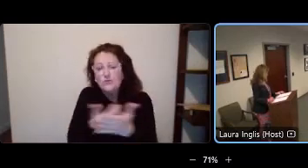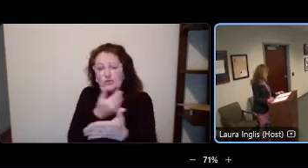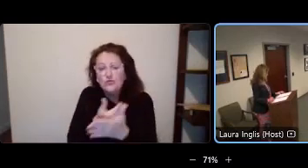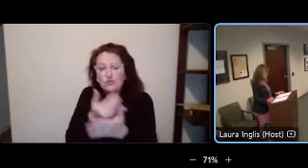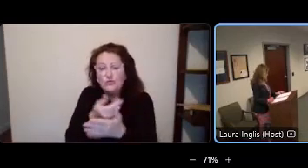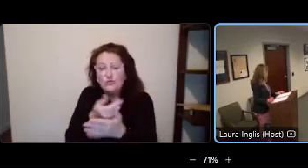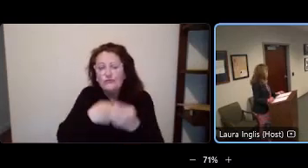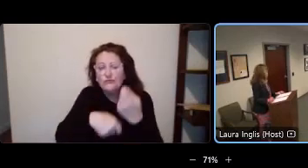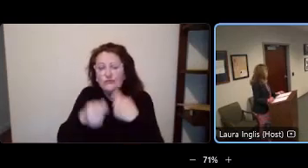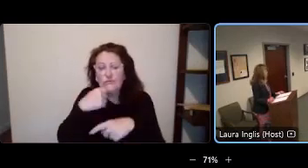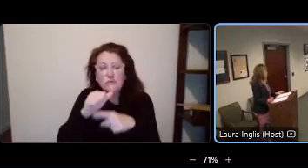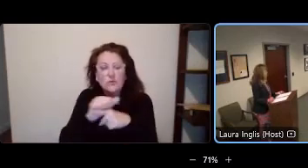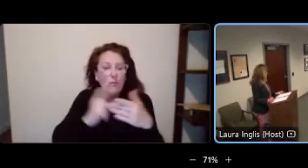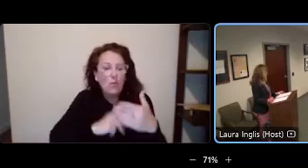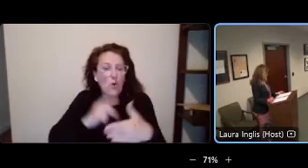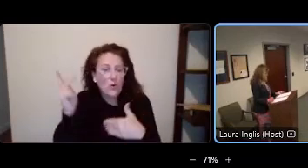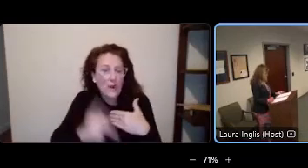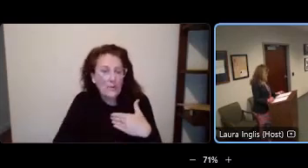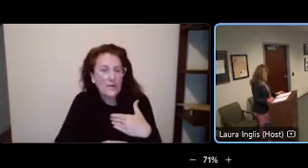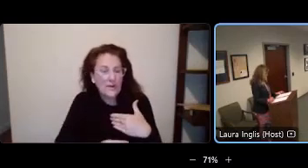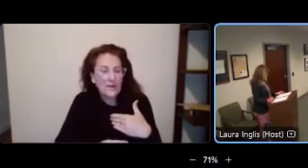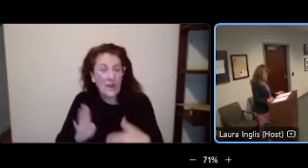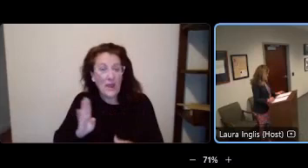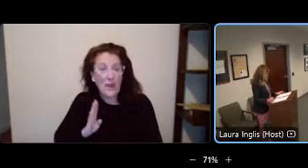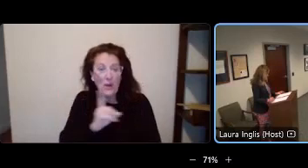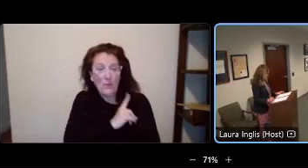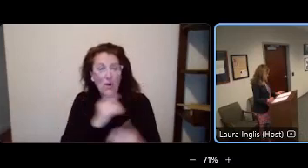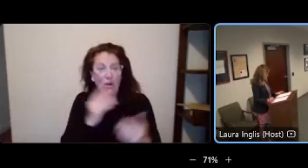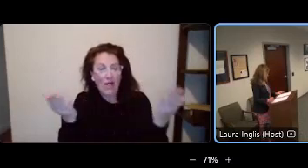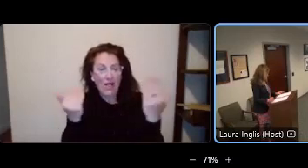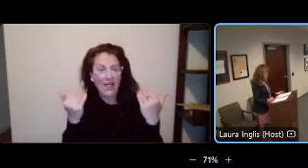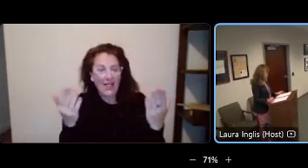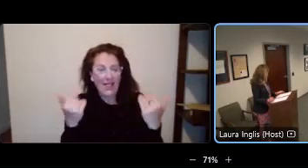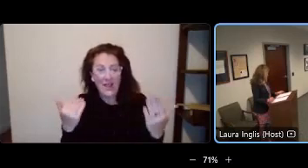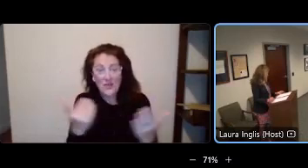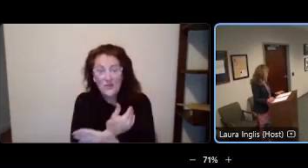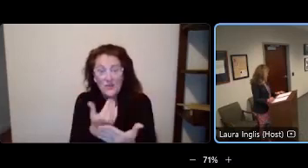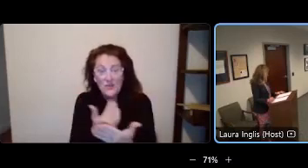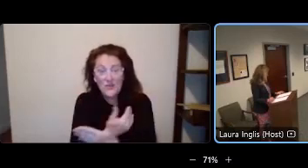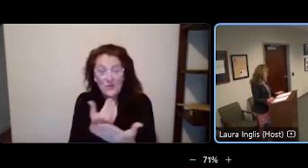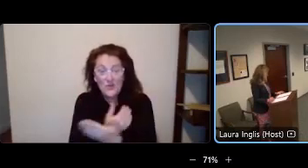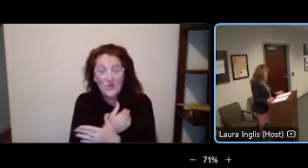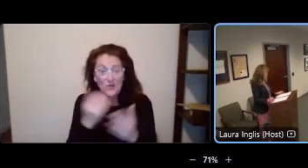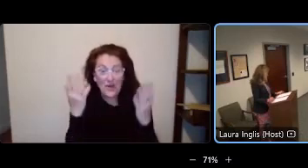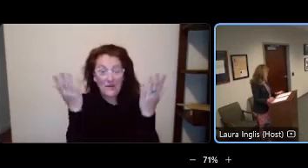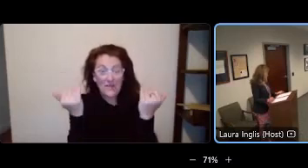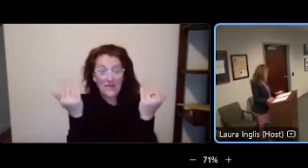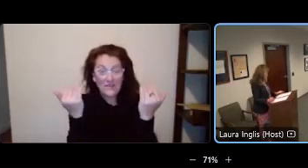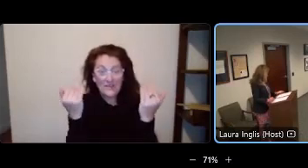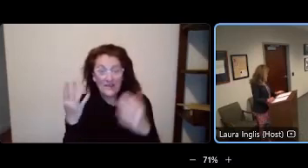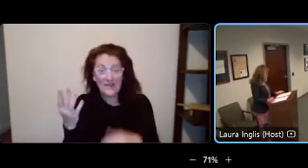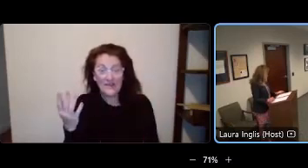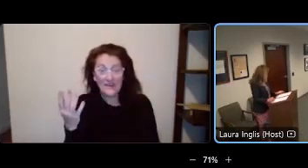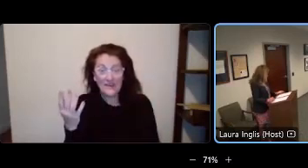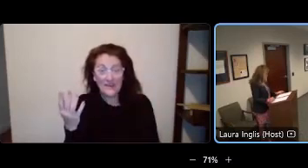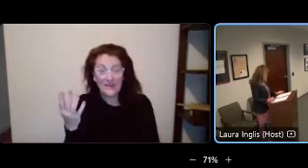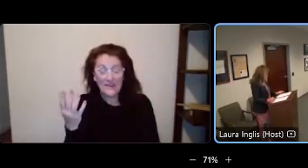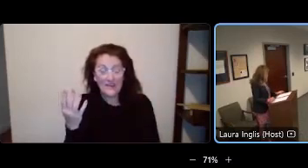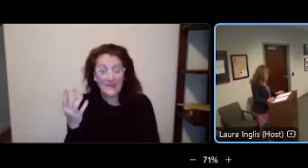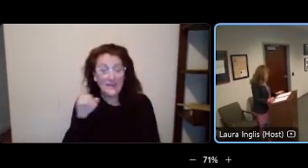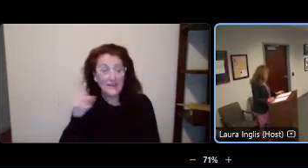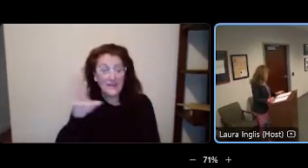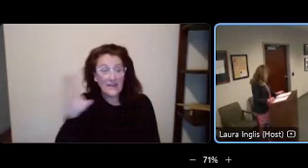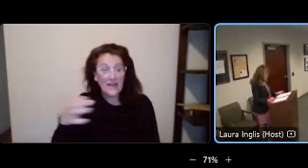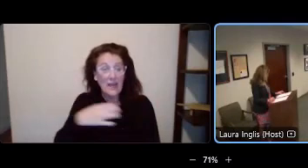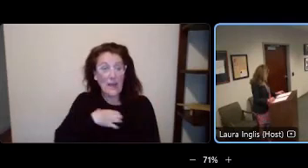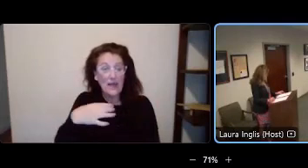referee training program, as the board brought on 15 new comp claims referees or workers' comp law judges. The project included